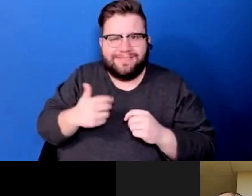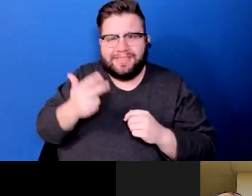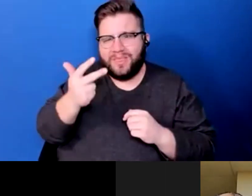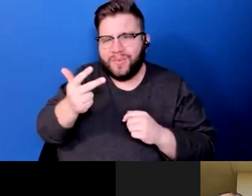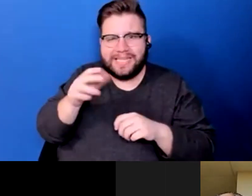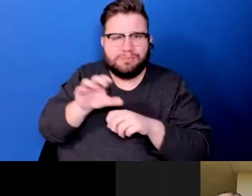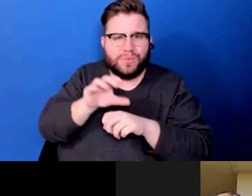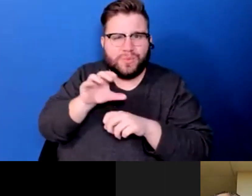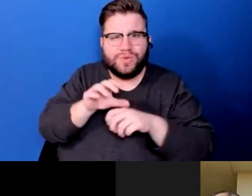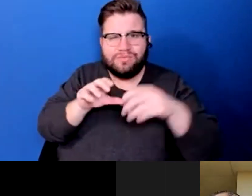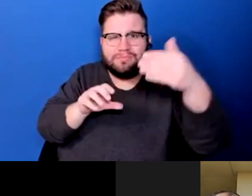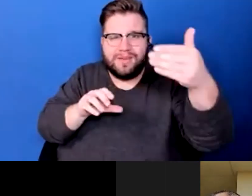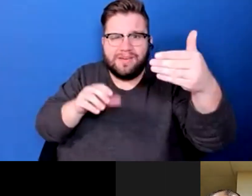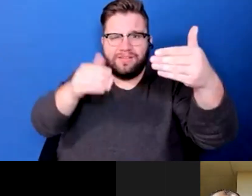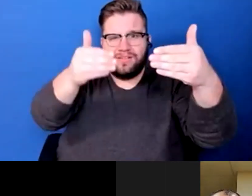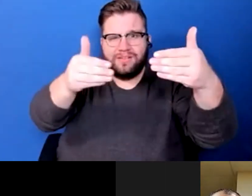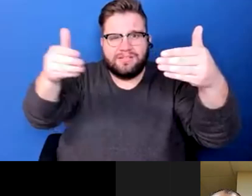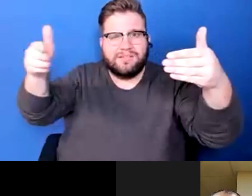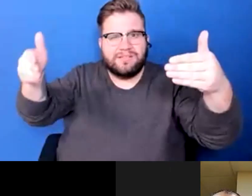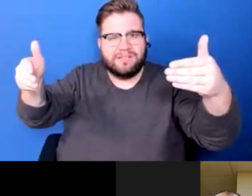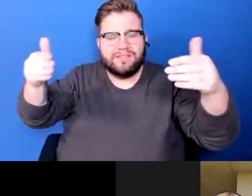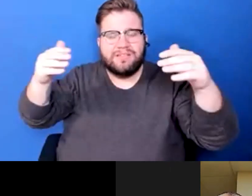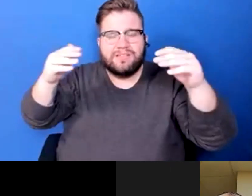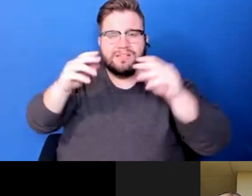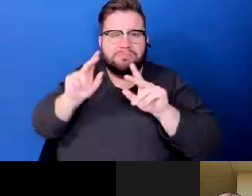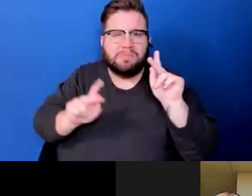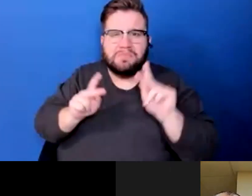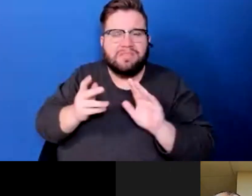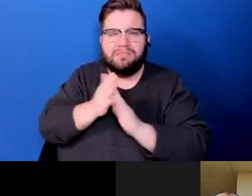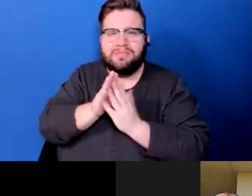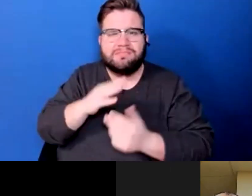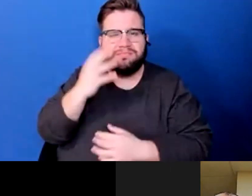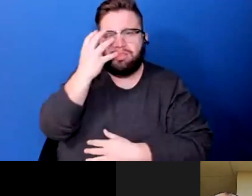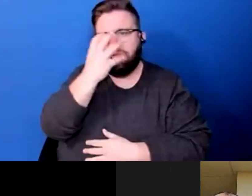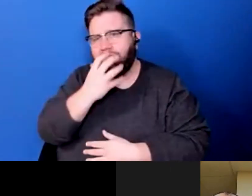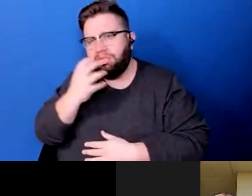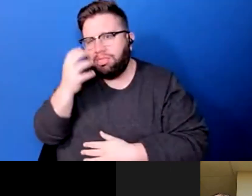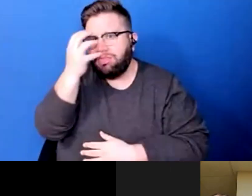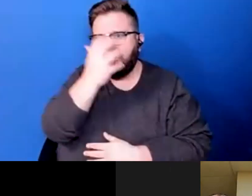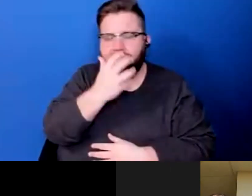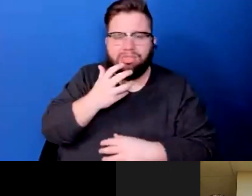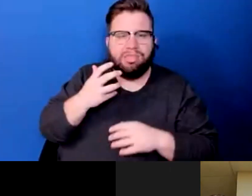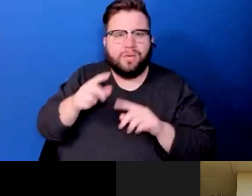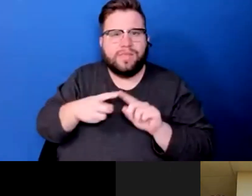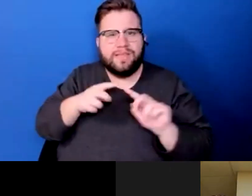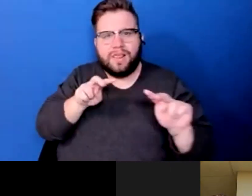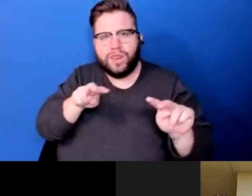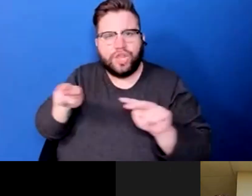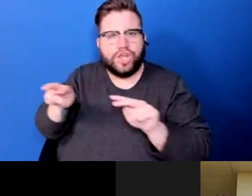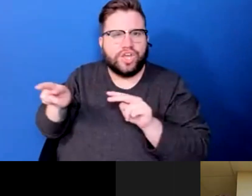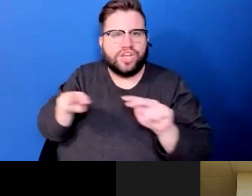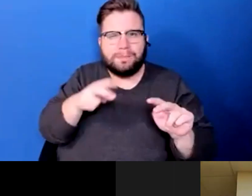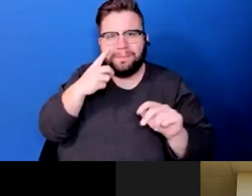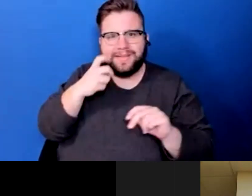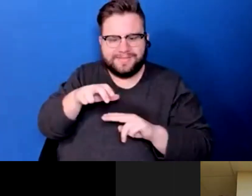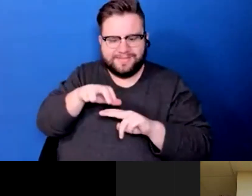monitors. People would get very dizzy when looking at the screen because it was just, you're sitting in a chair looking